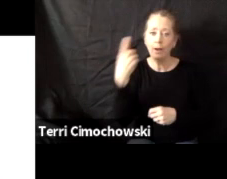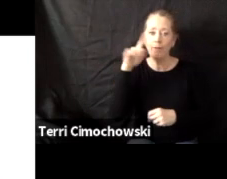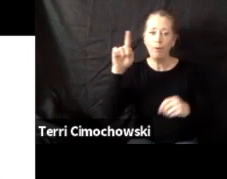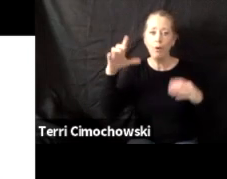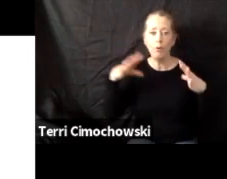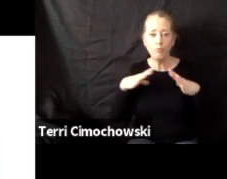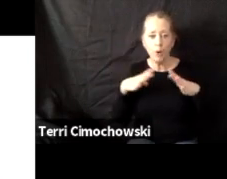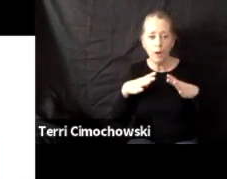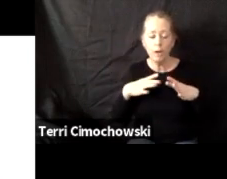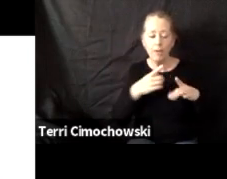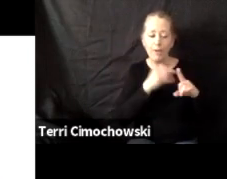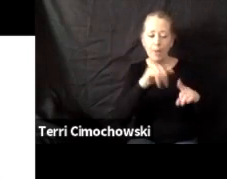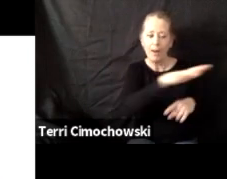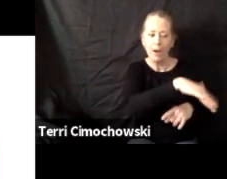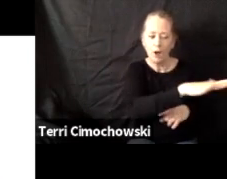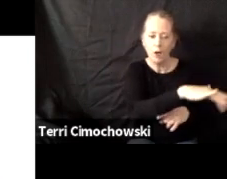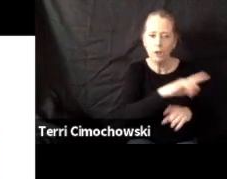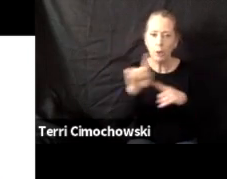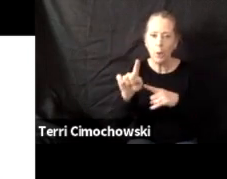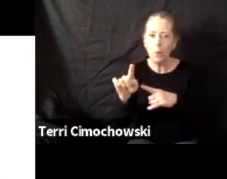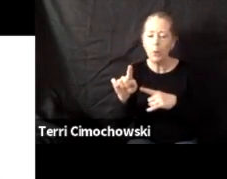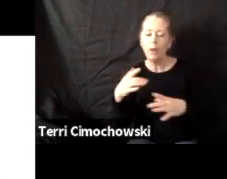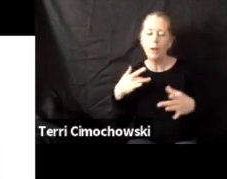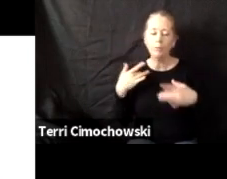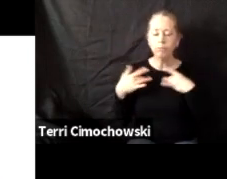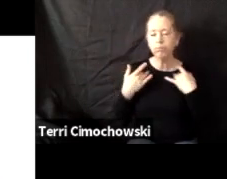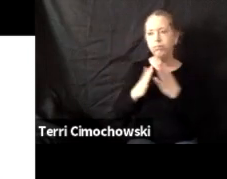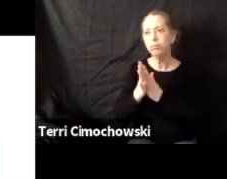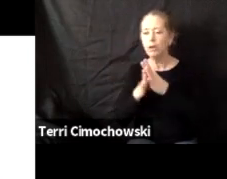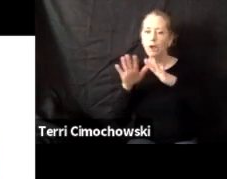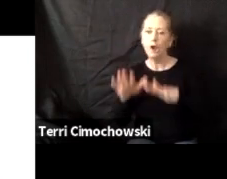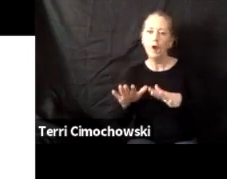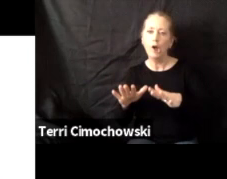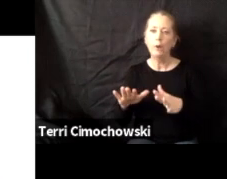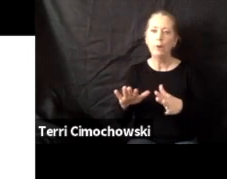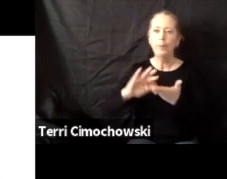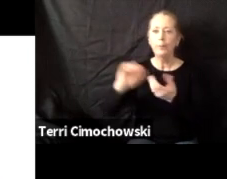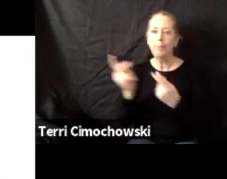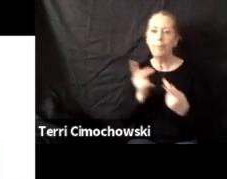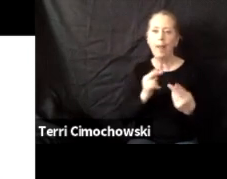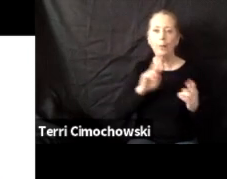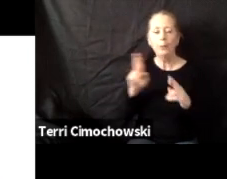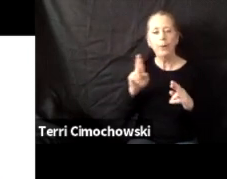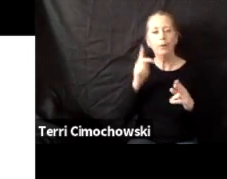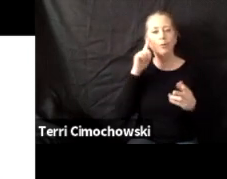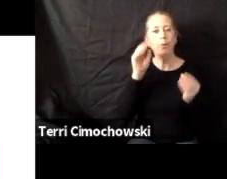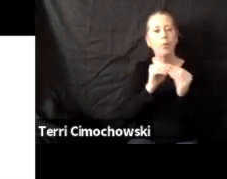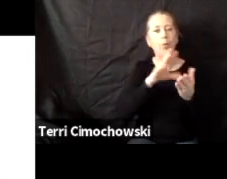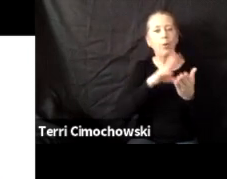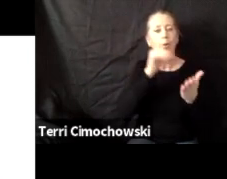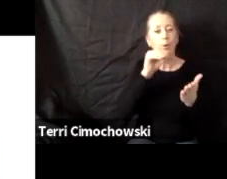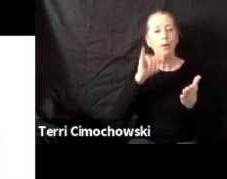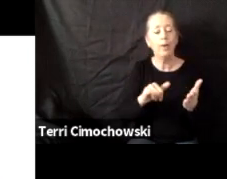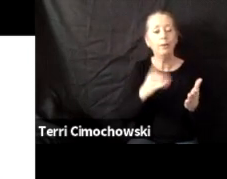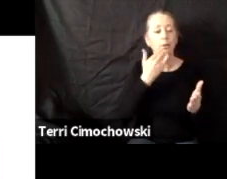from the learning space to re-energize and recharge? So, learning is incredibly important, but there are times that we need to